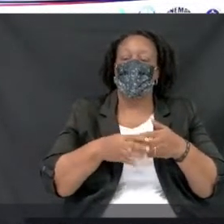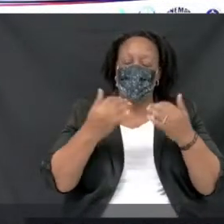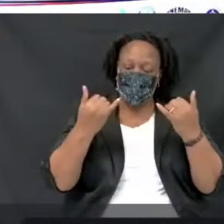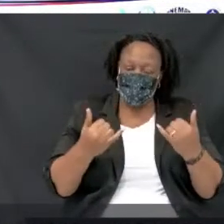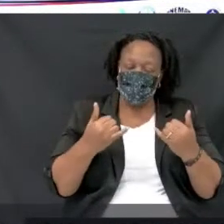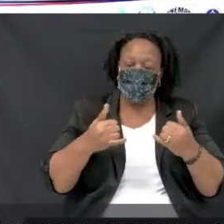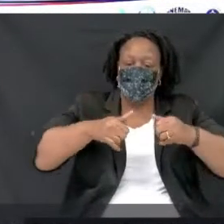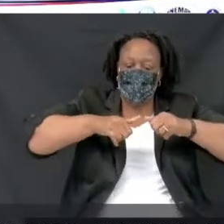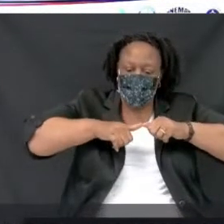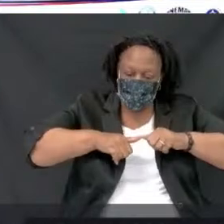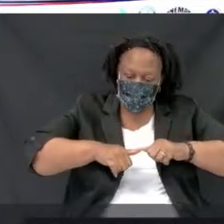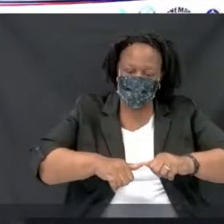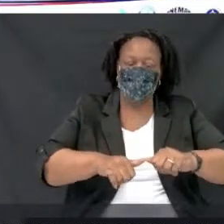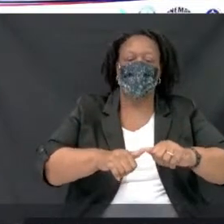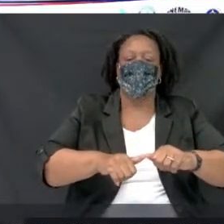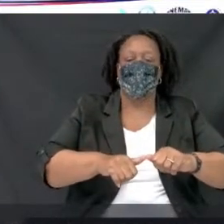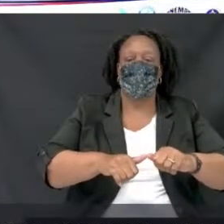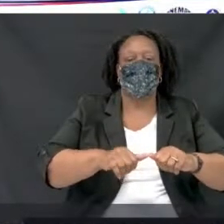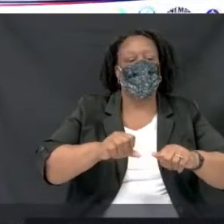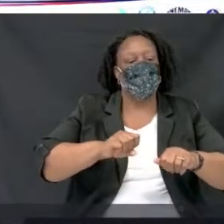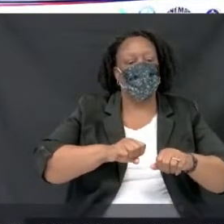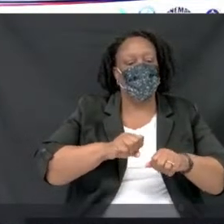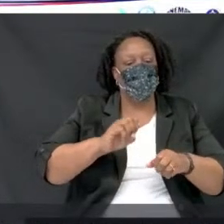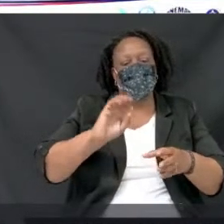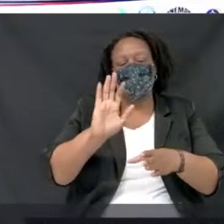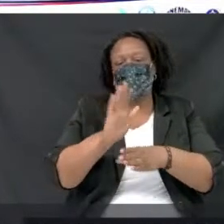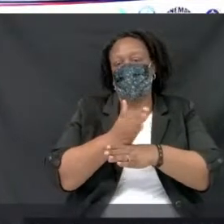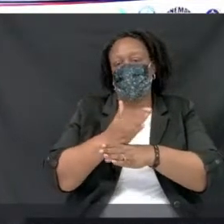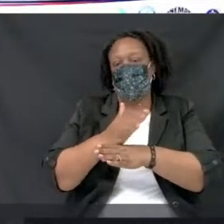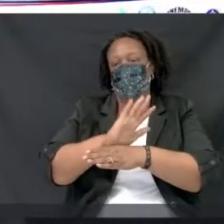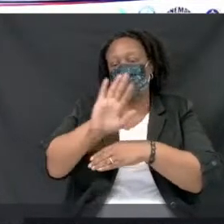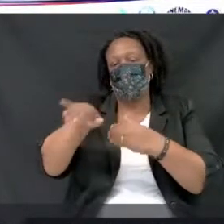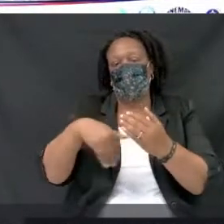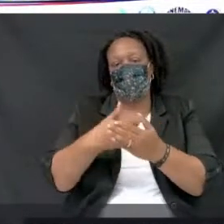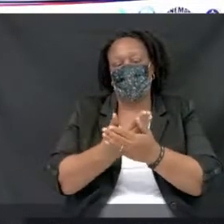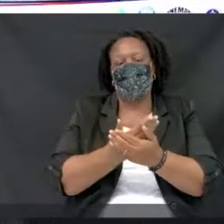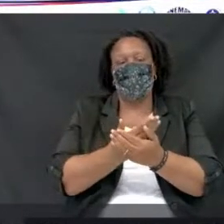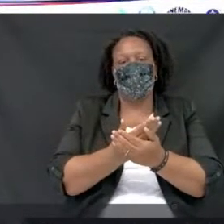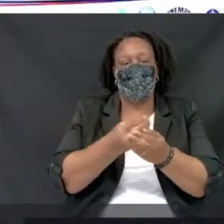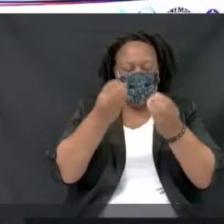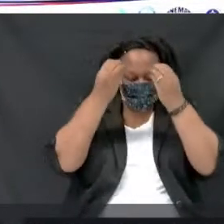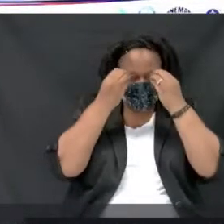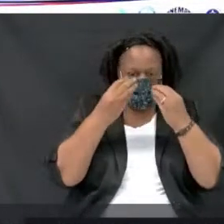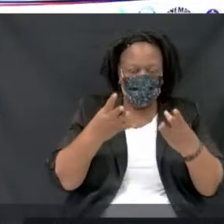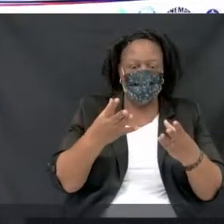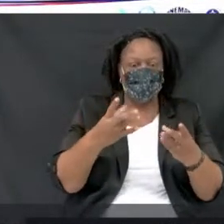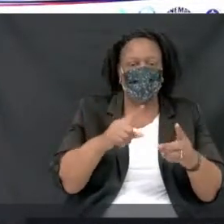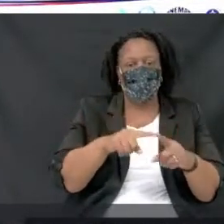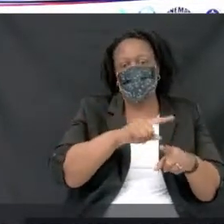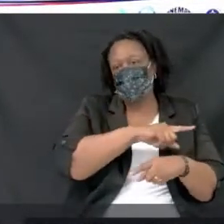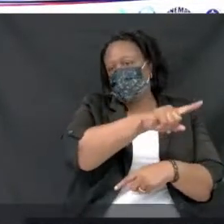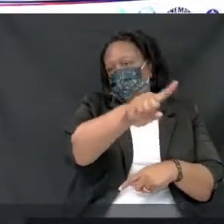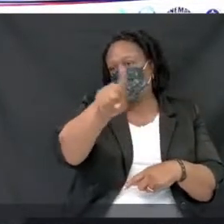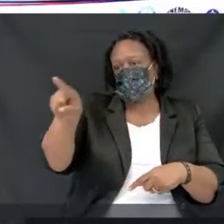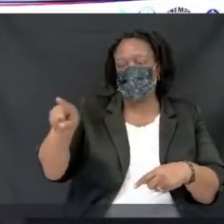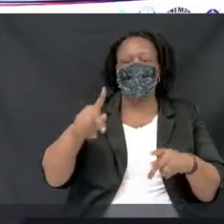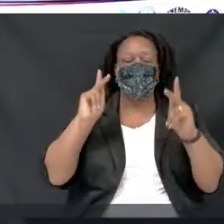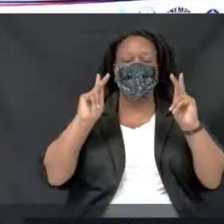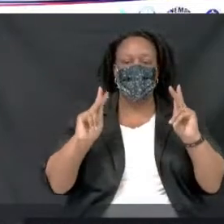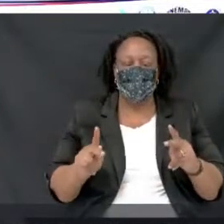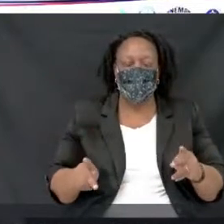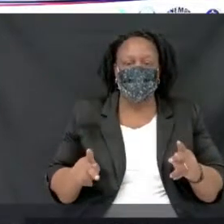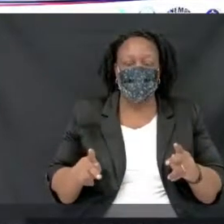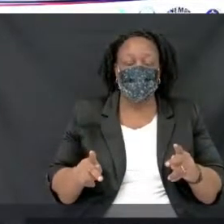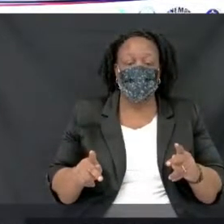will go ahead and make the necessary press releases and informed everyone. So there was a